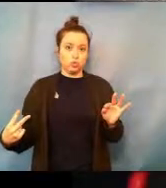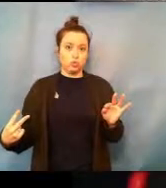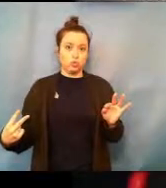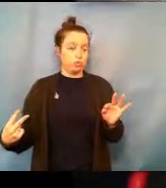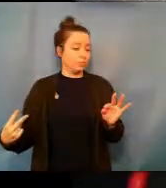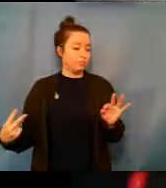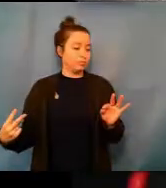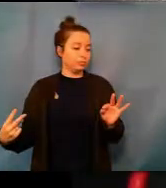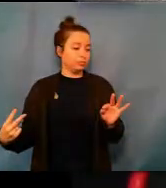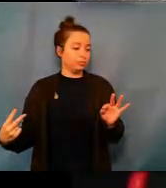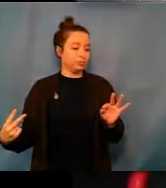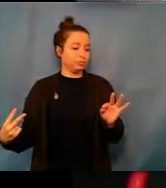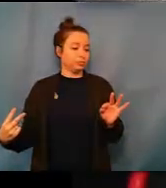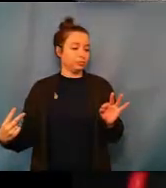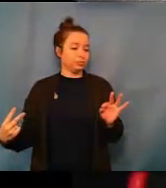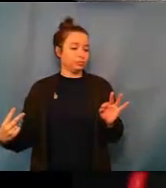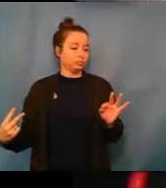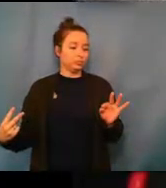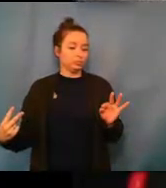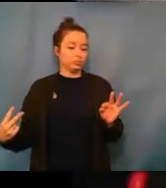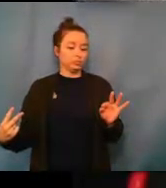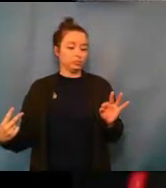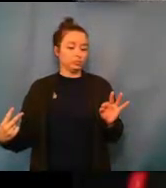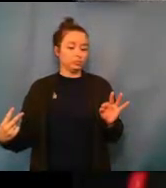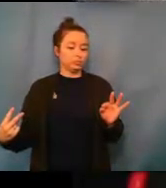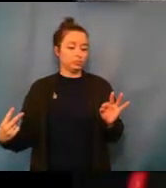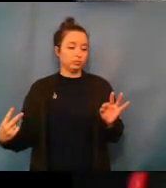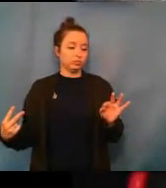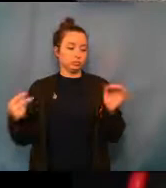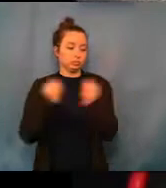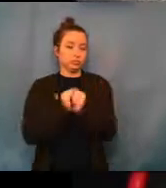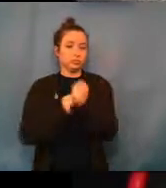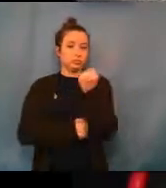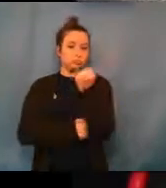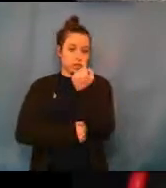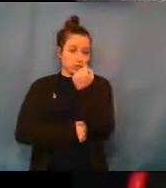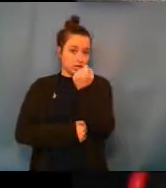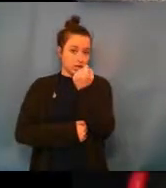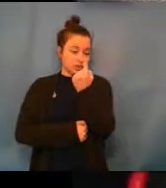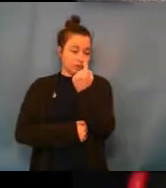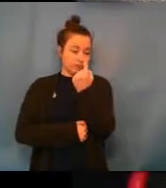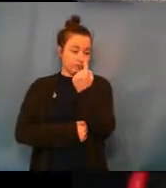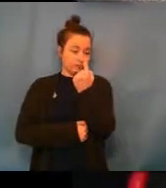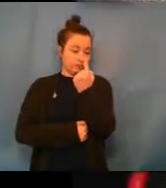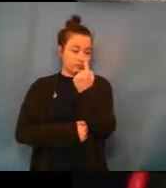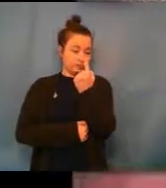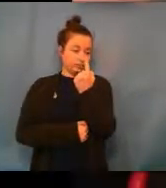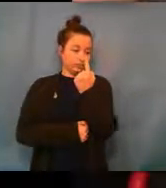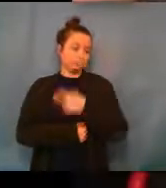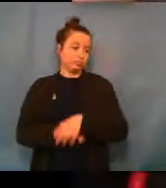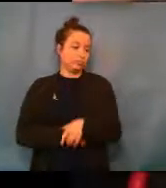draw? Just 2. So 9 plus 2 equals 11.